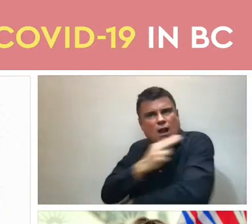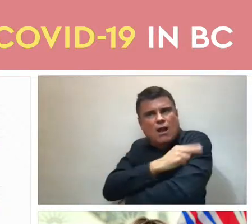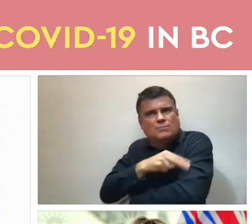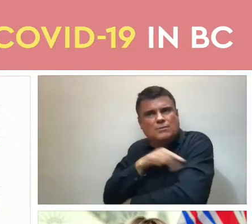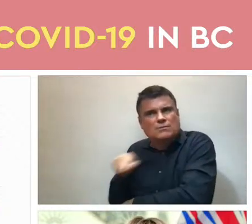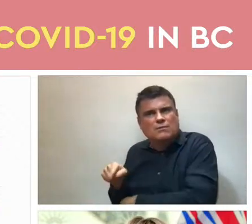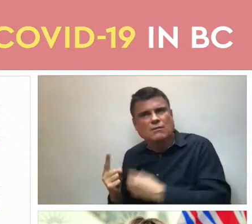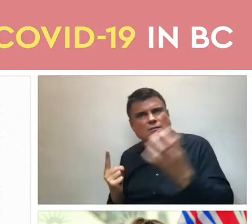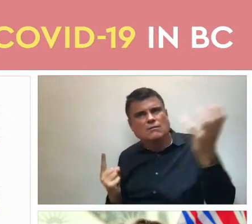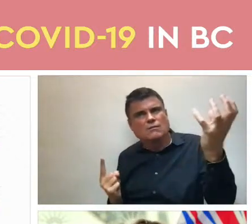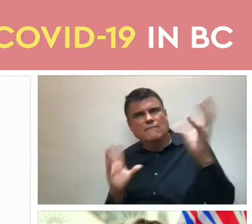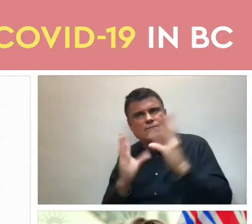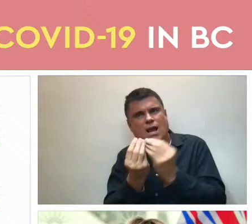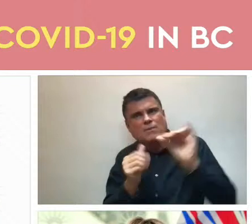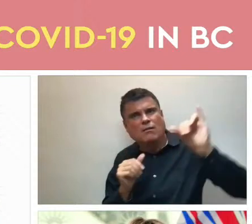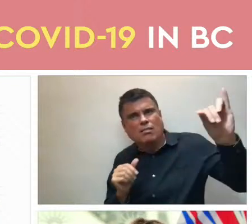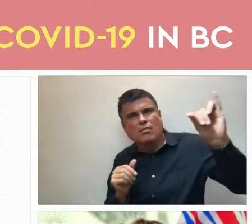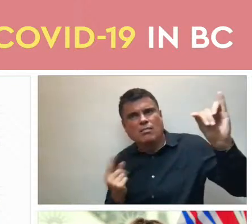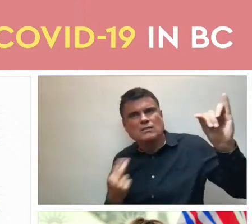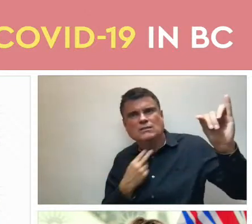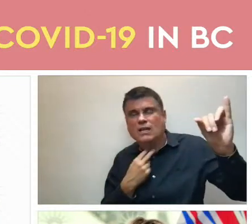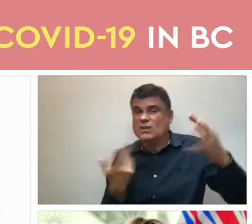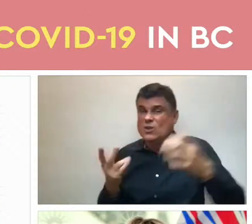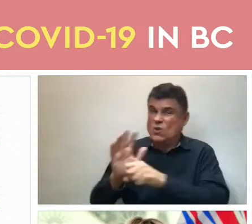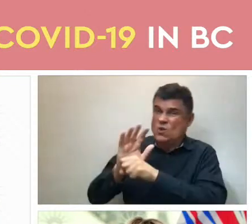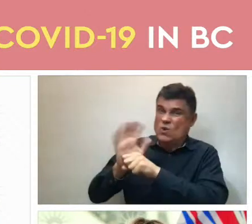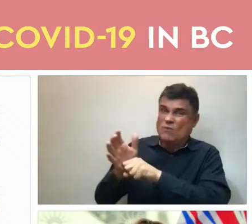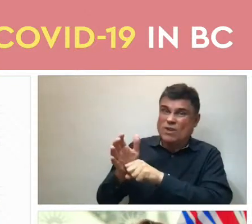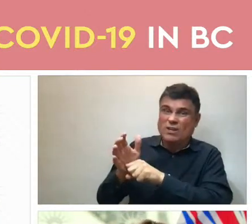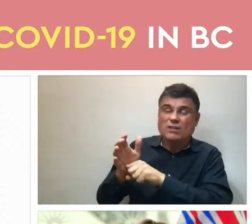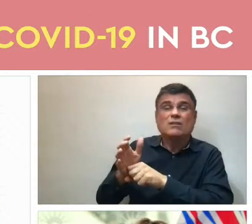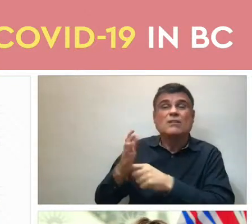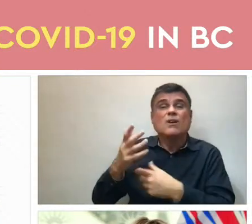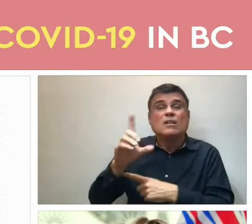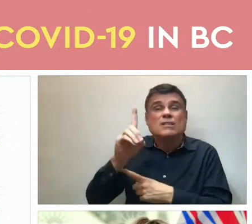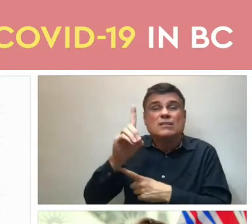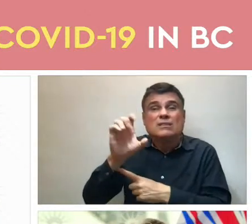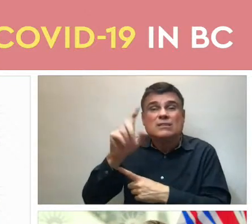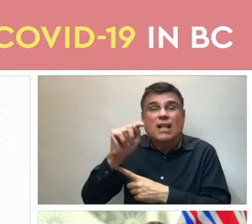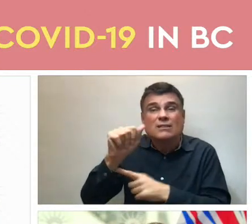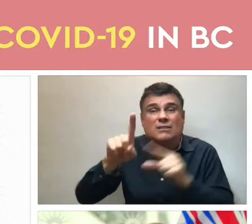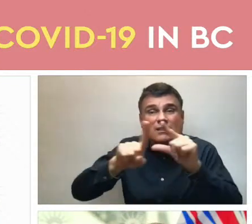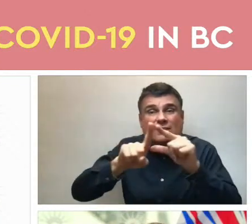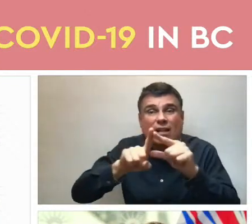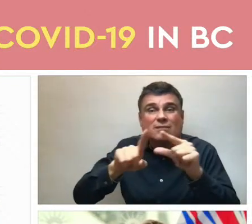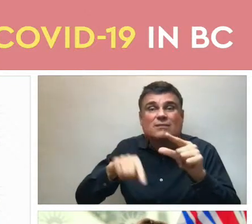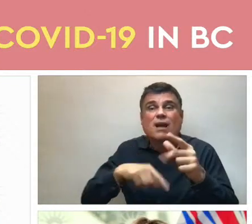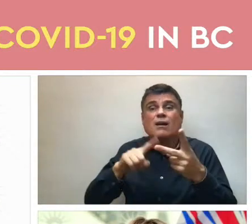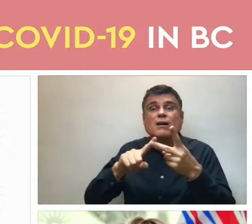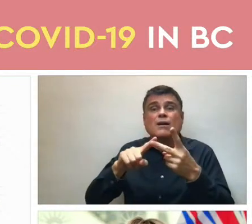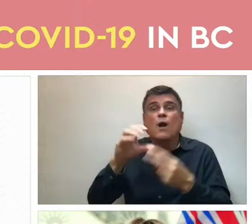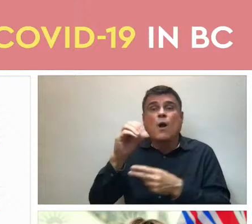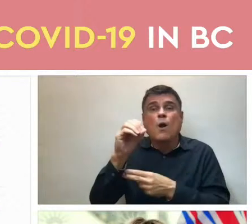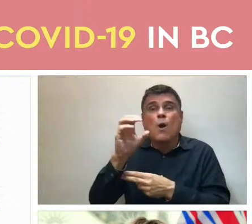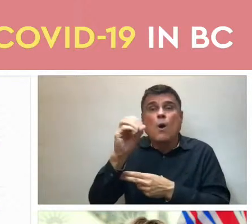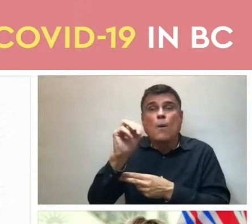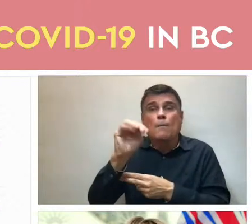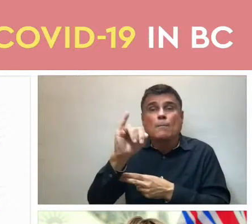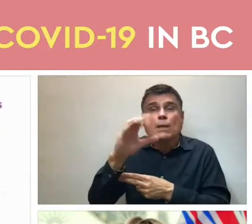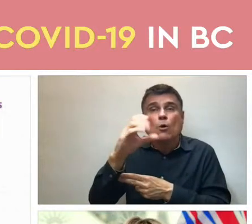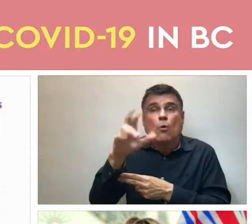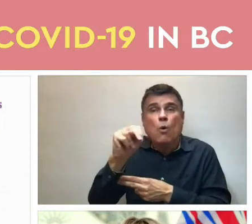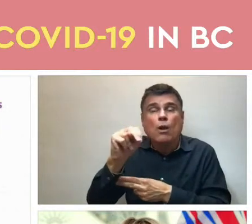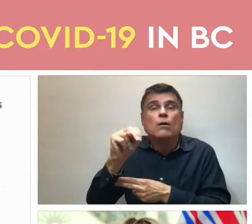we're seeing now, we need to protect ourselves. We need to protect ourselves by getting vaccinated. And there is